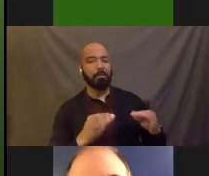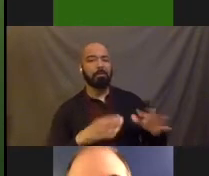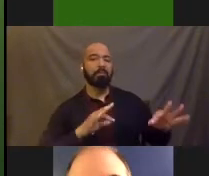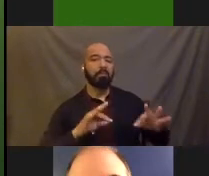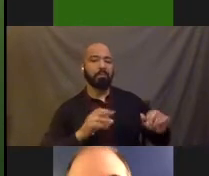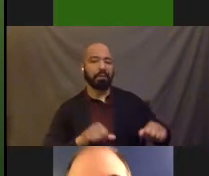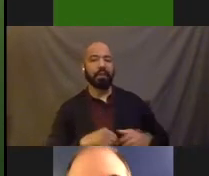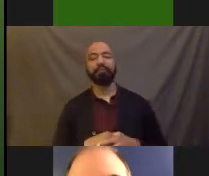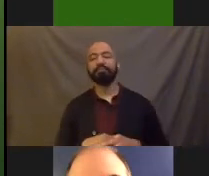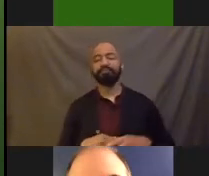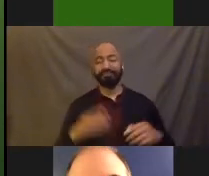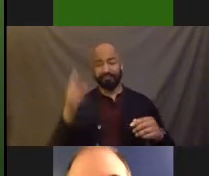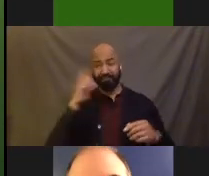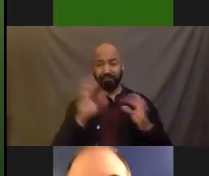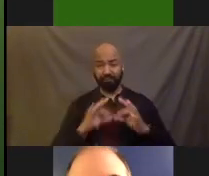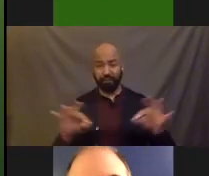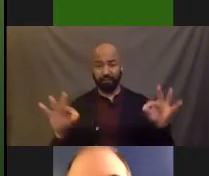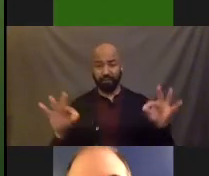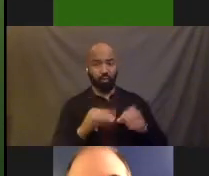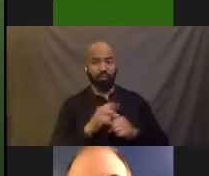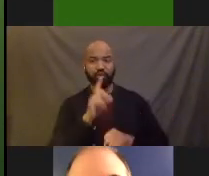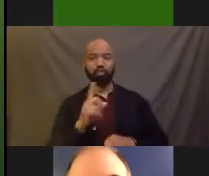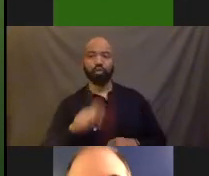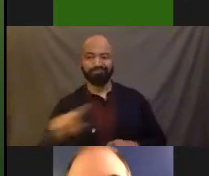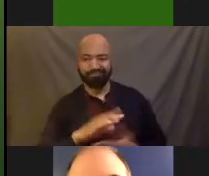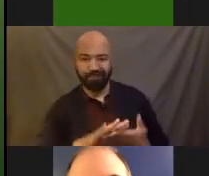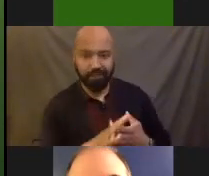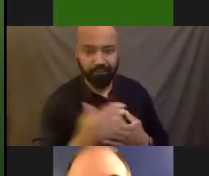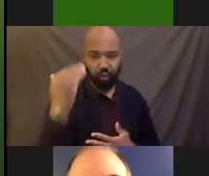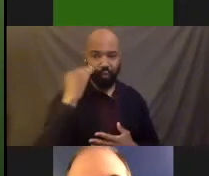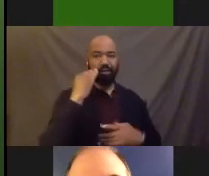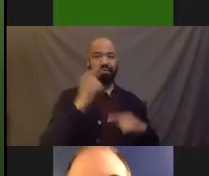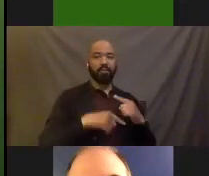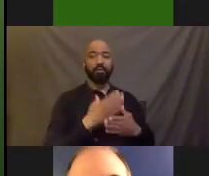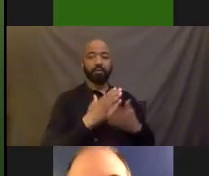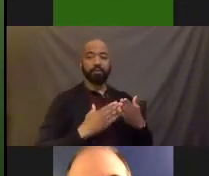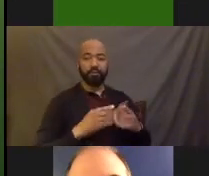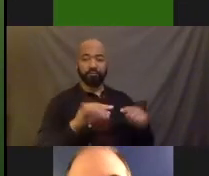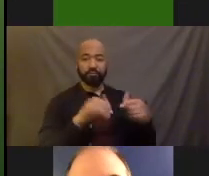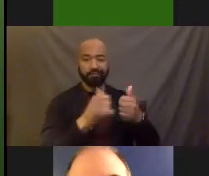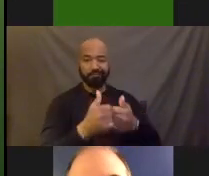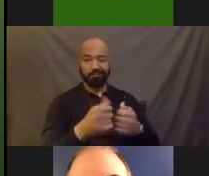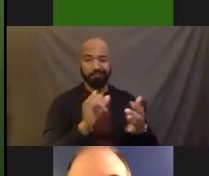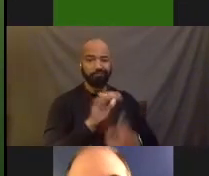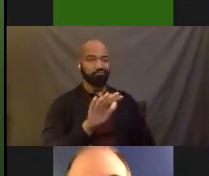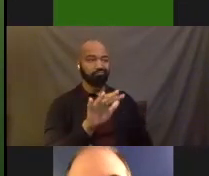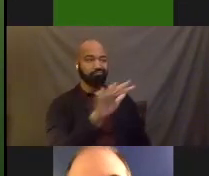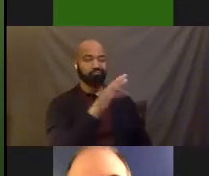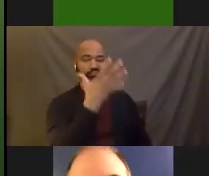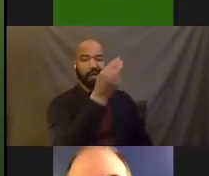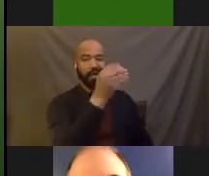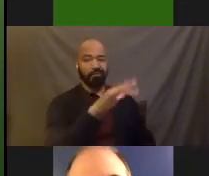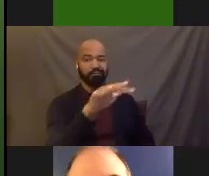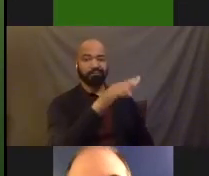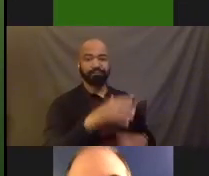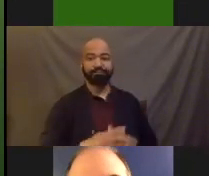it's important, I think, just to be aware of some of the challenges that may be out there. The